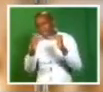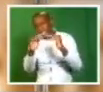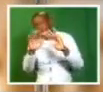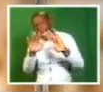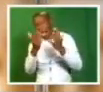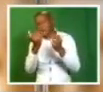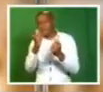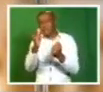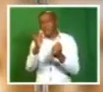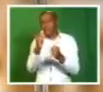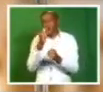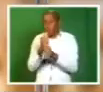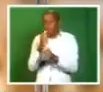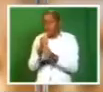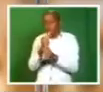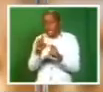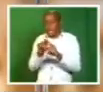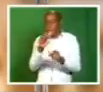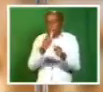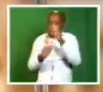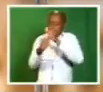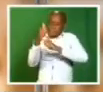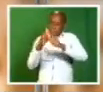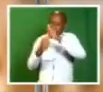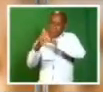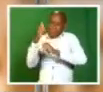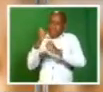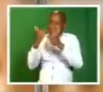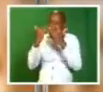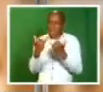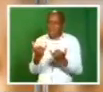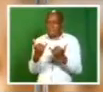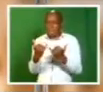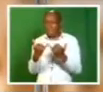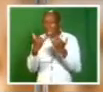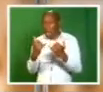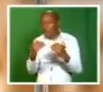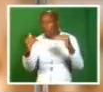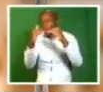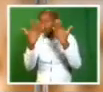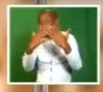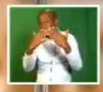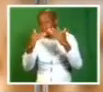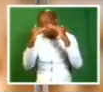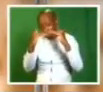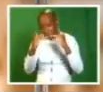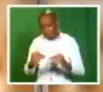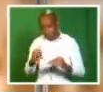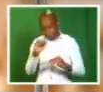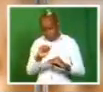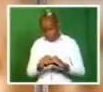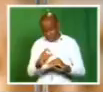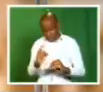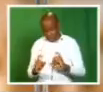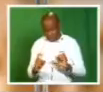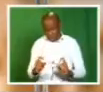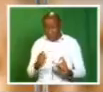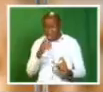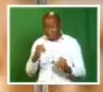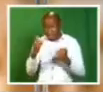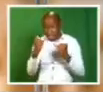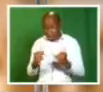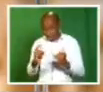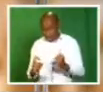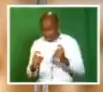can just work backwards because we know when we are given an equation, we know how to get the x-intercepts. Now we are given the